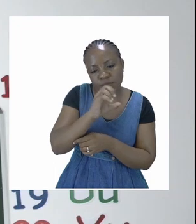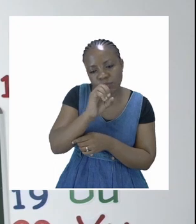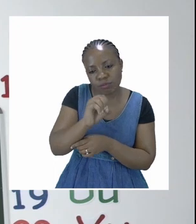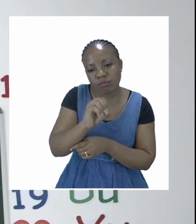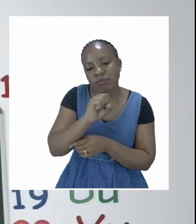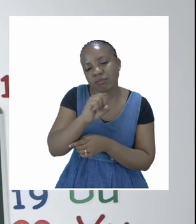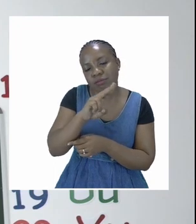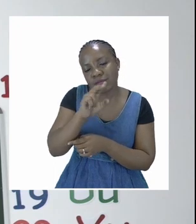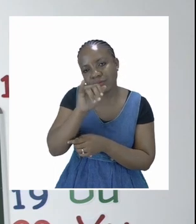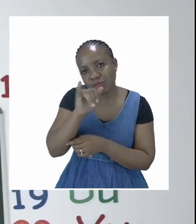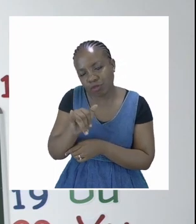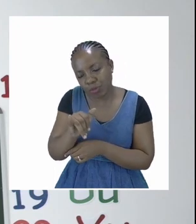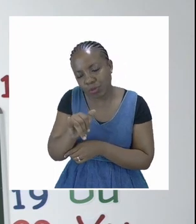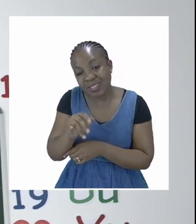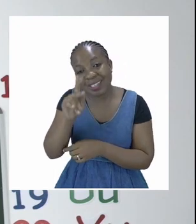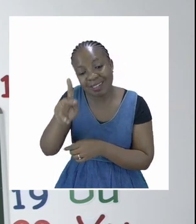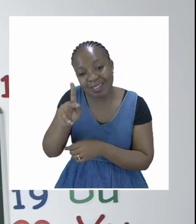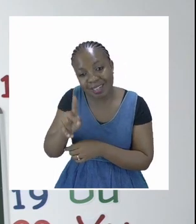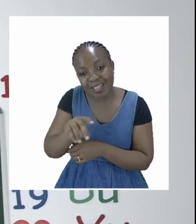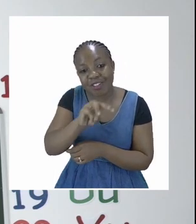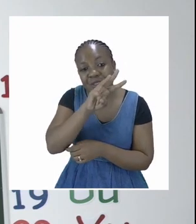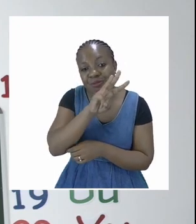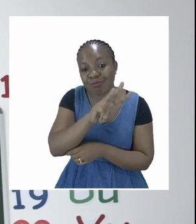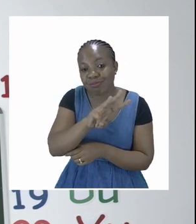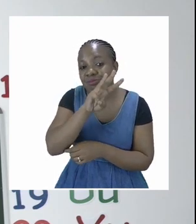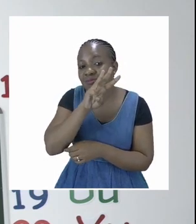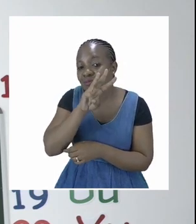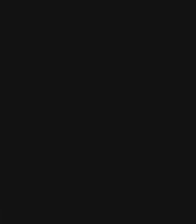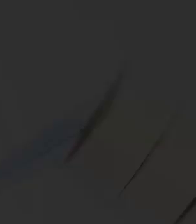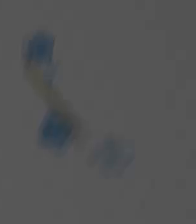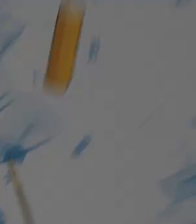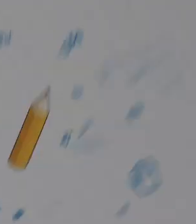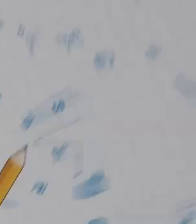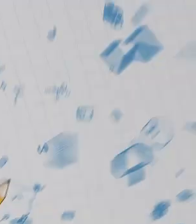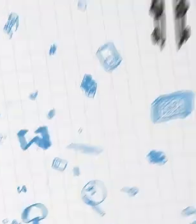our website, Zoshi Online.